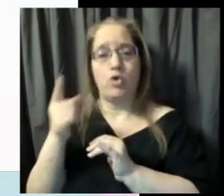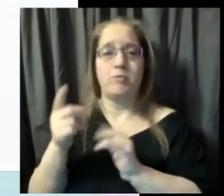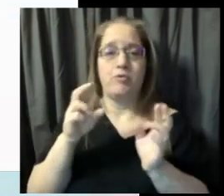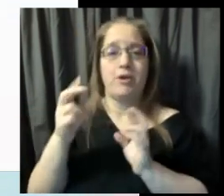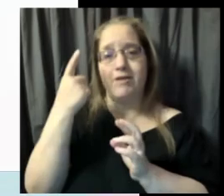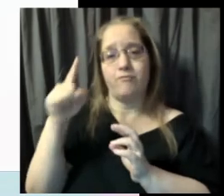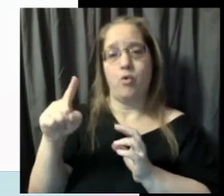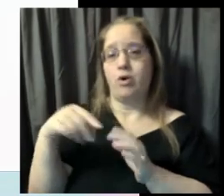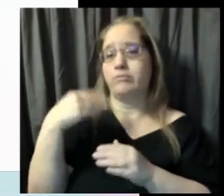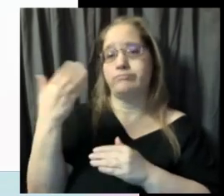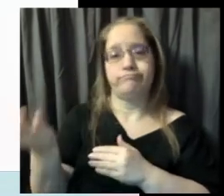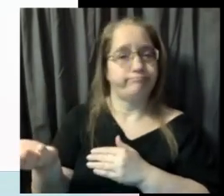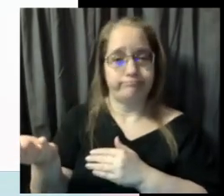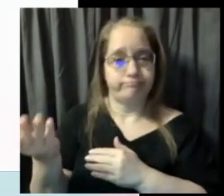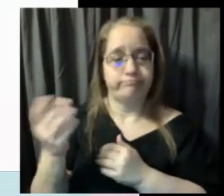be ready for